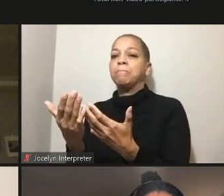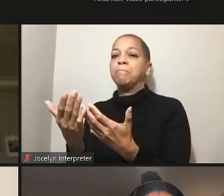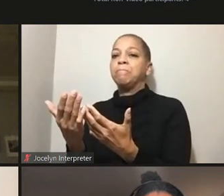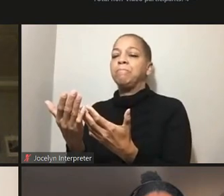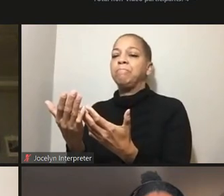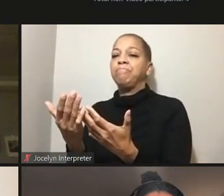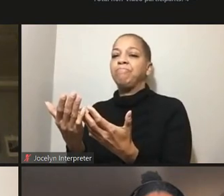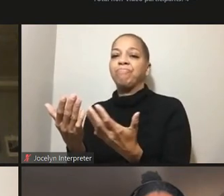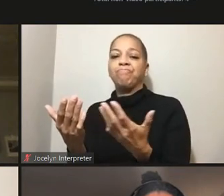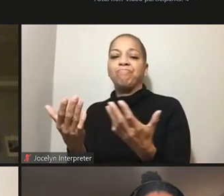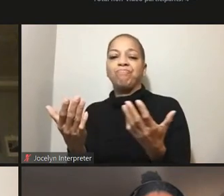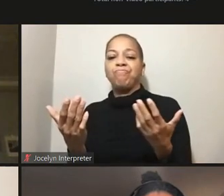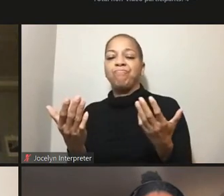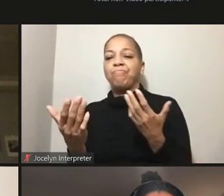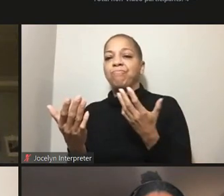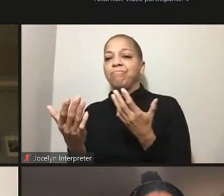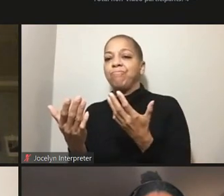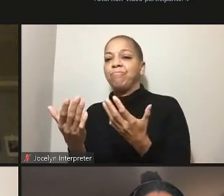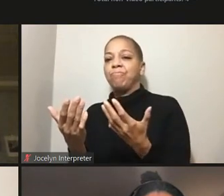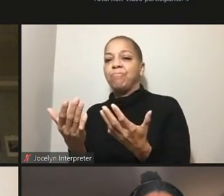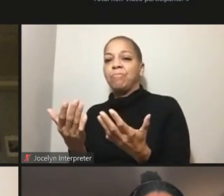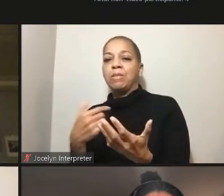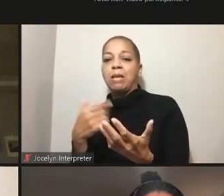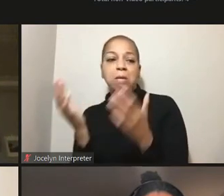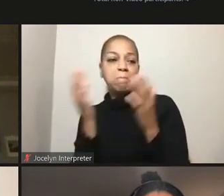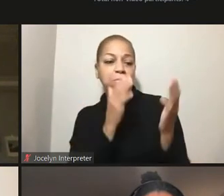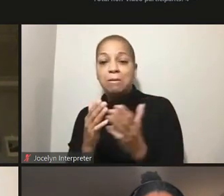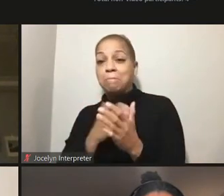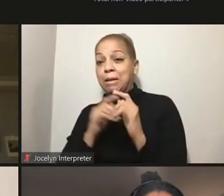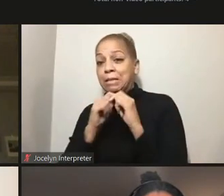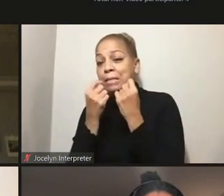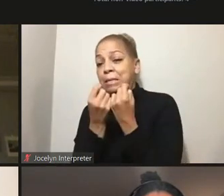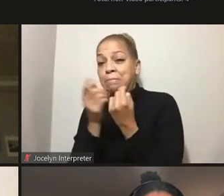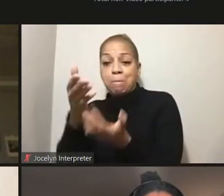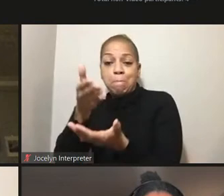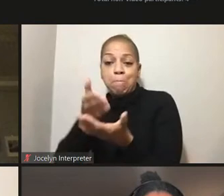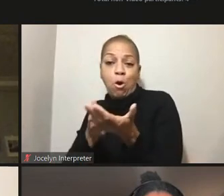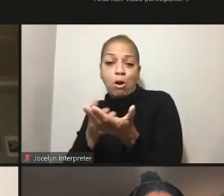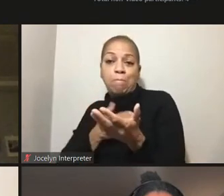I mean, I'm just sort of putting together my team. They're just part of the team.